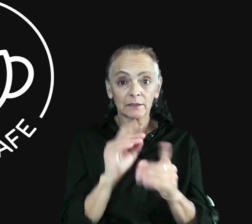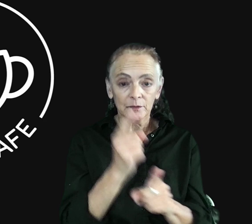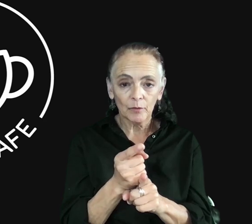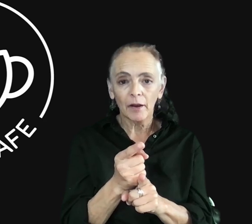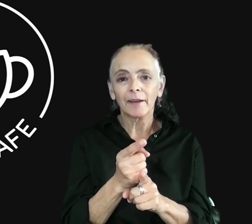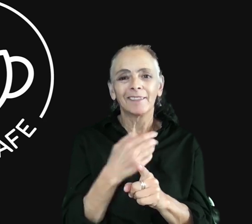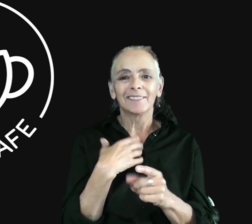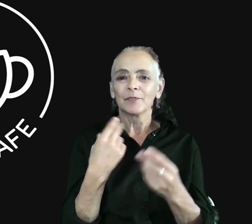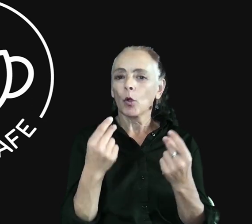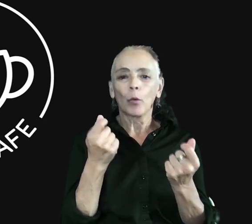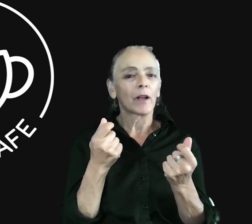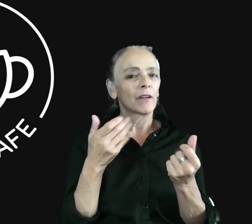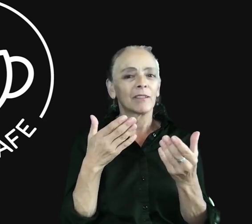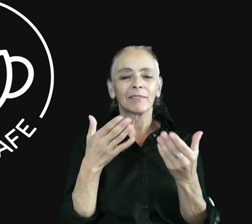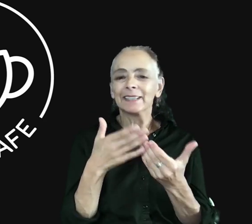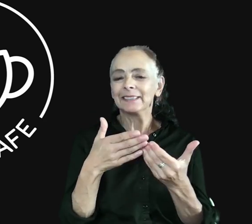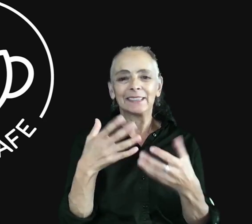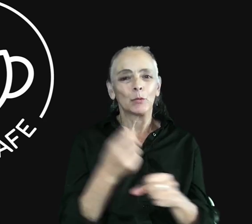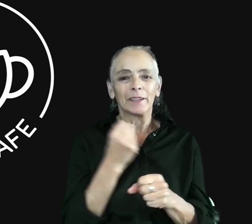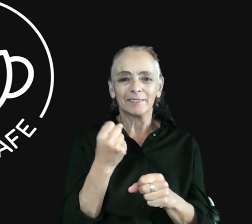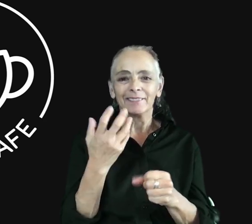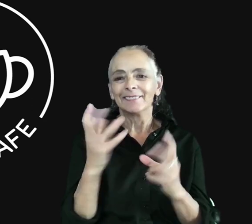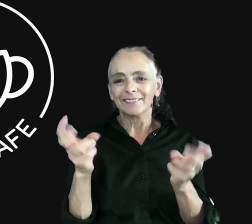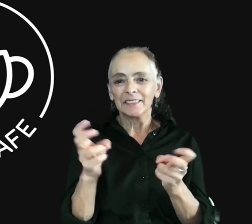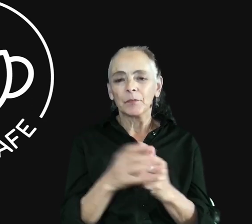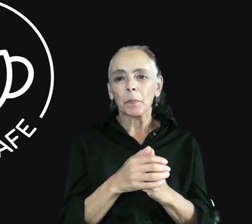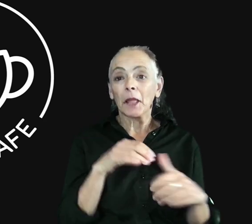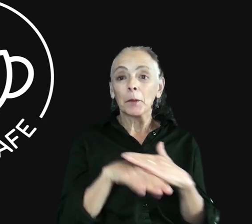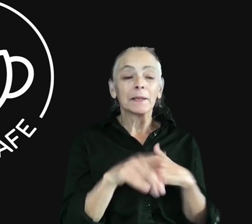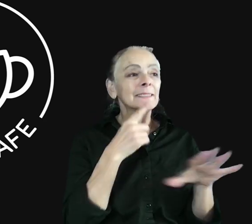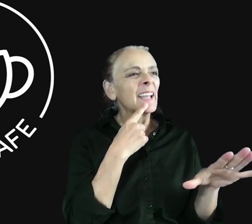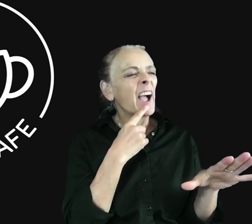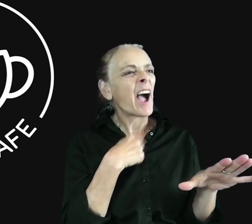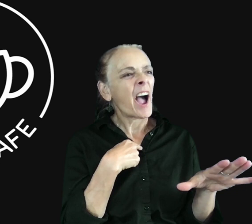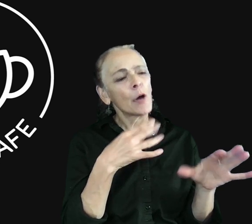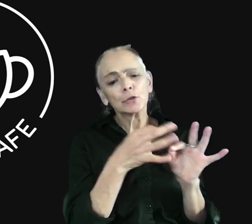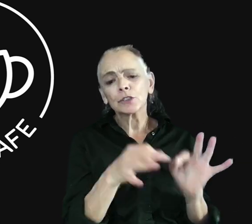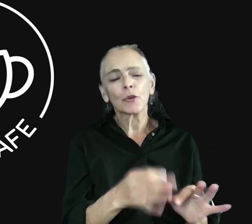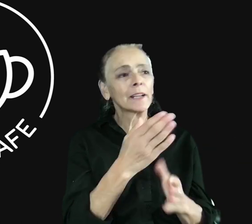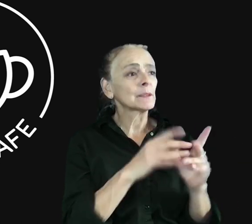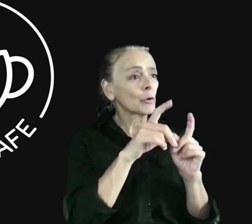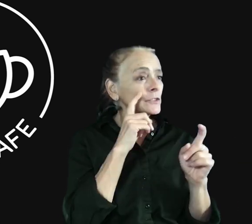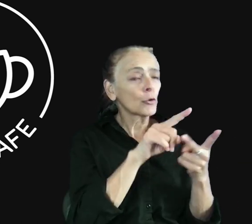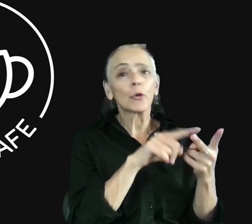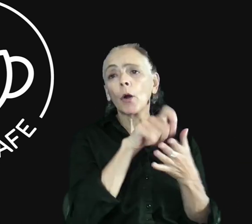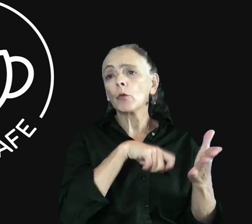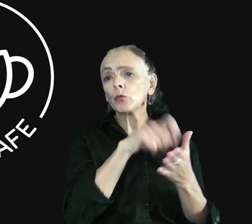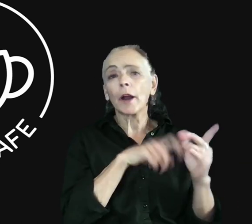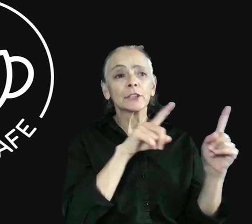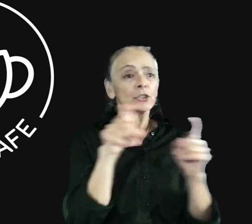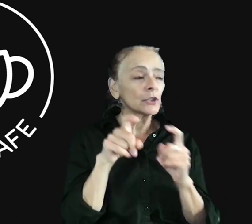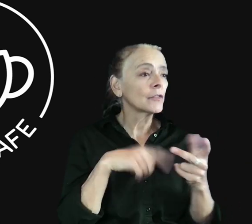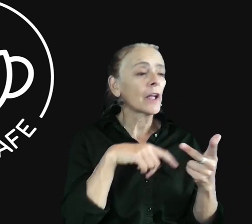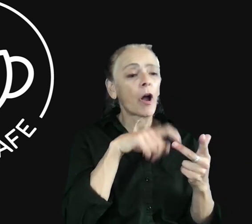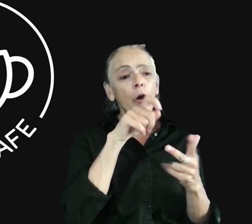quick wins there for sure to be able to come in and say hey like let me just phrase some questions for you write a survey do a quick little like write up of